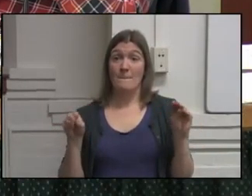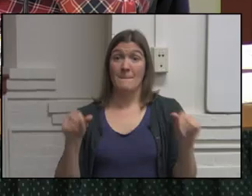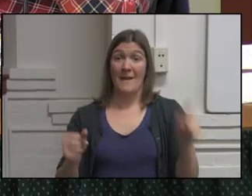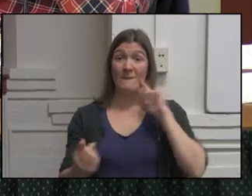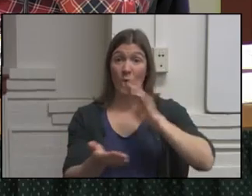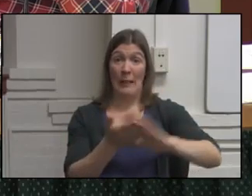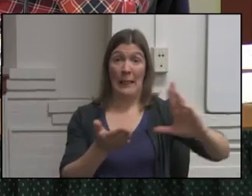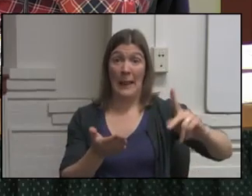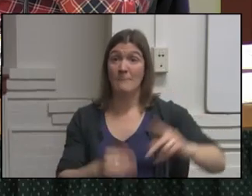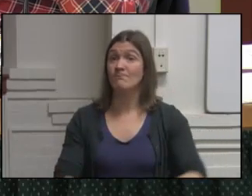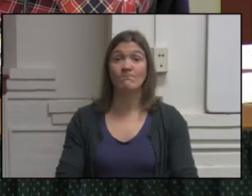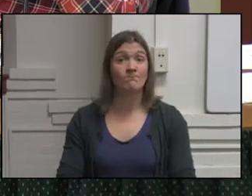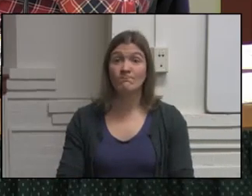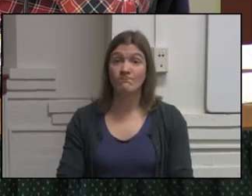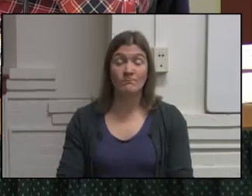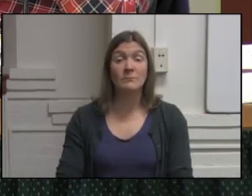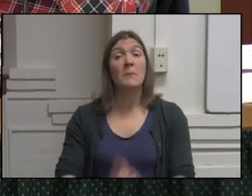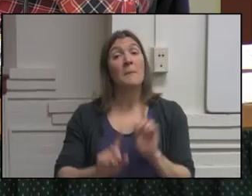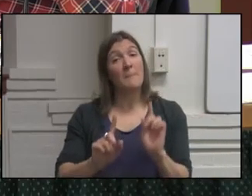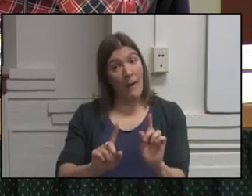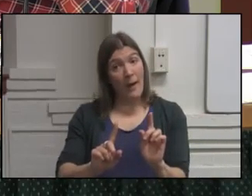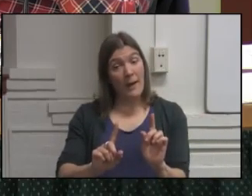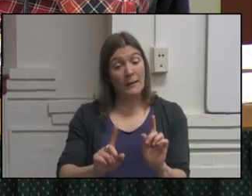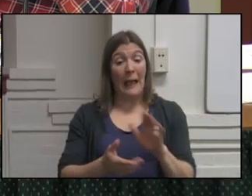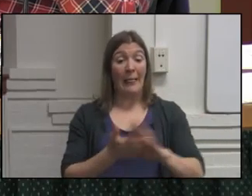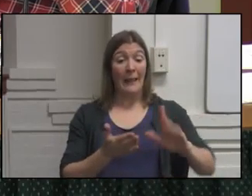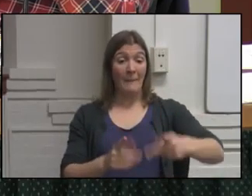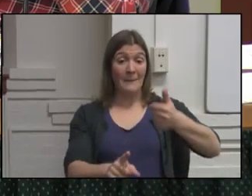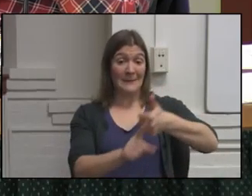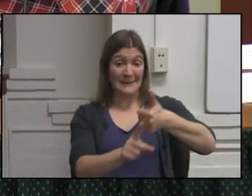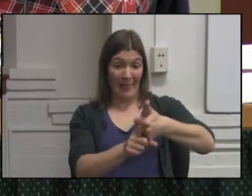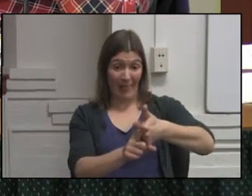actually pay for the cleanup. But I also know that the cleanup